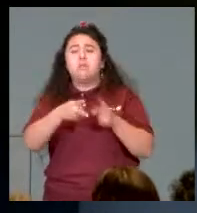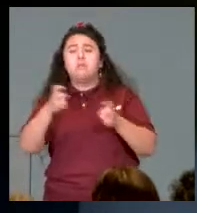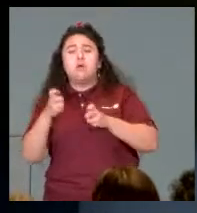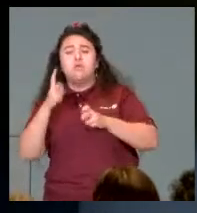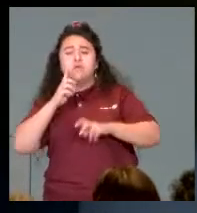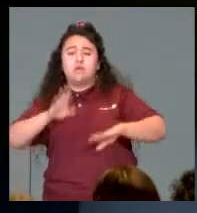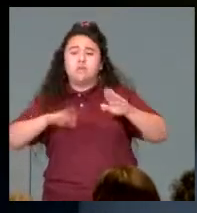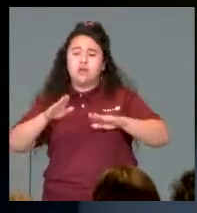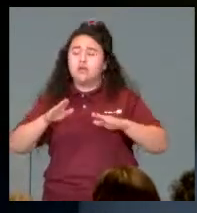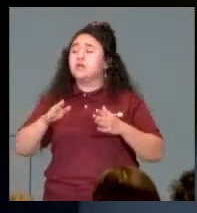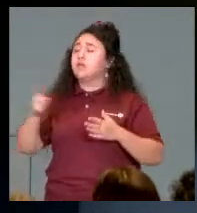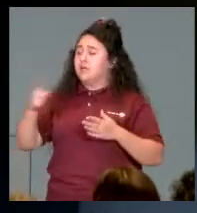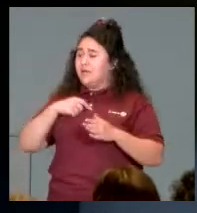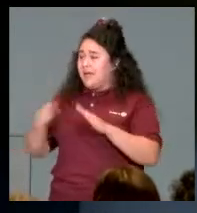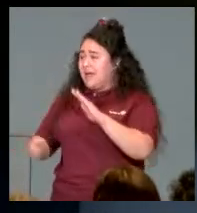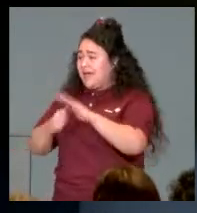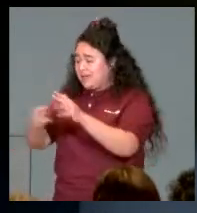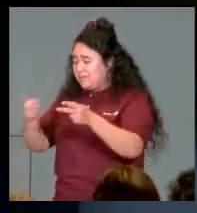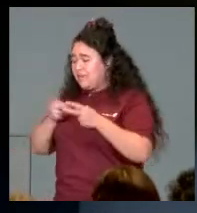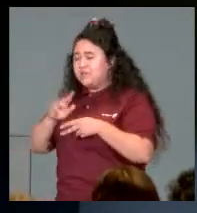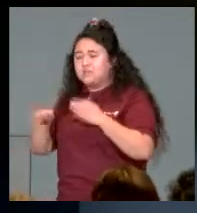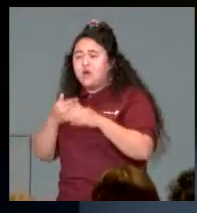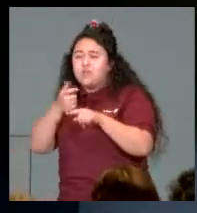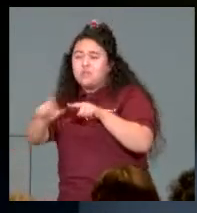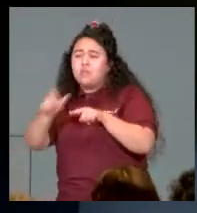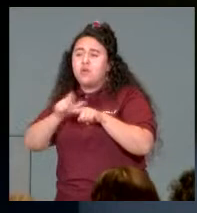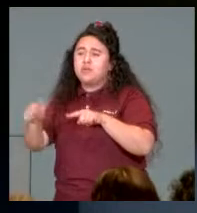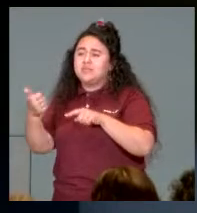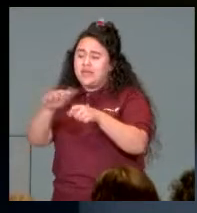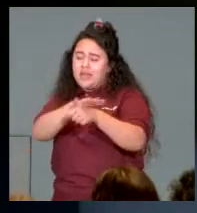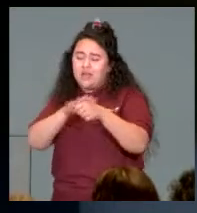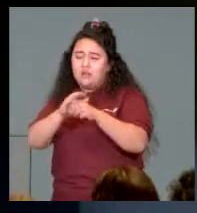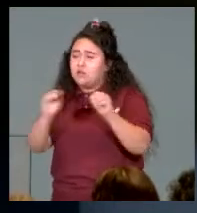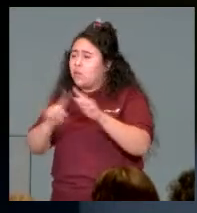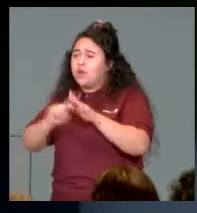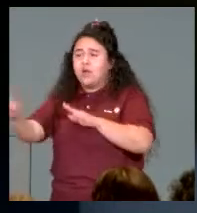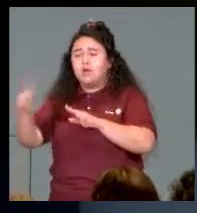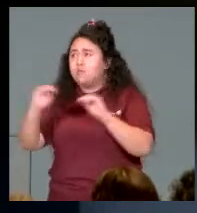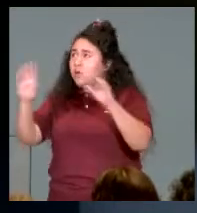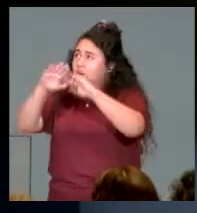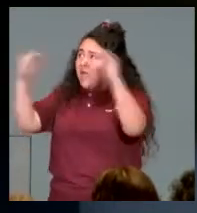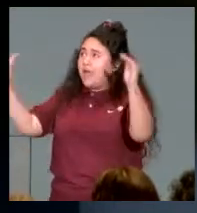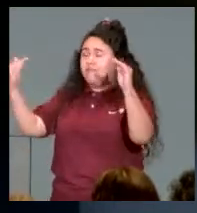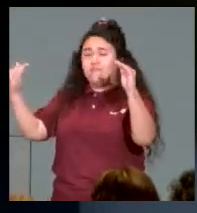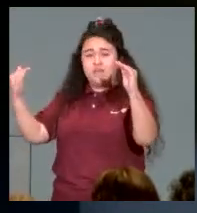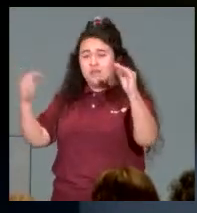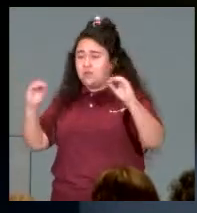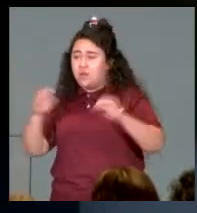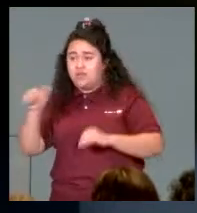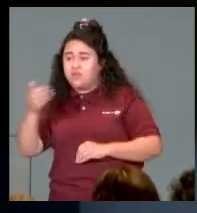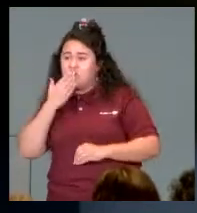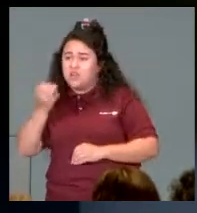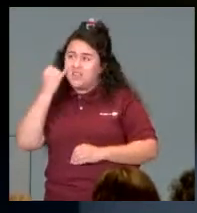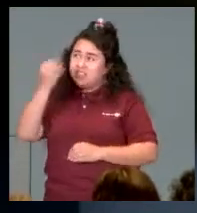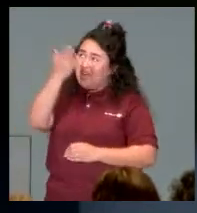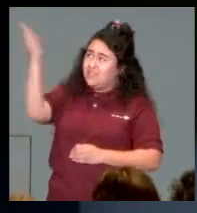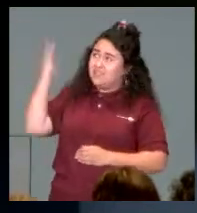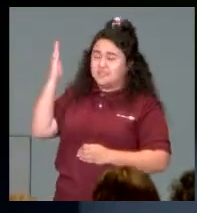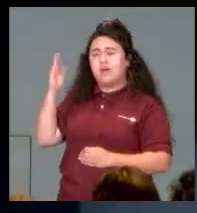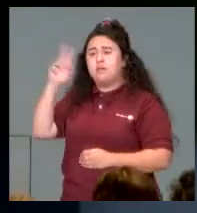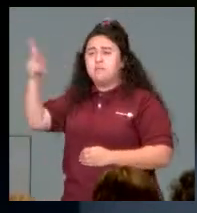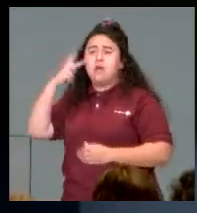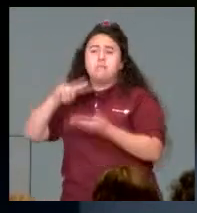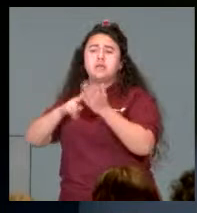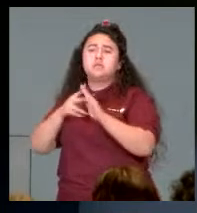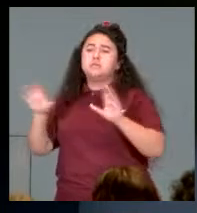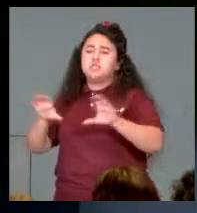hero. Lie at the hiding place. All the bullets in 10 precincts, nowhere to go. There's no heaven nor any other good idea in the sky. Politics means that people